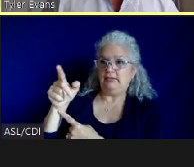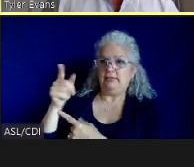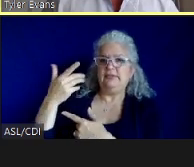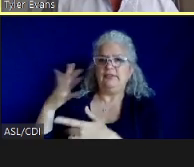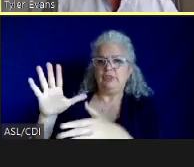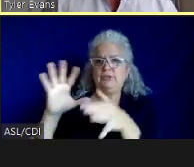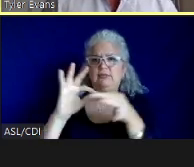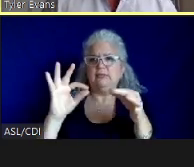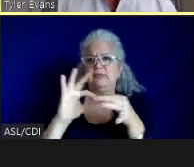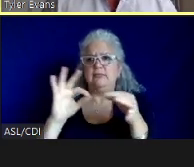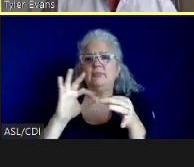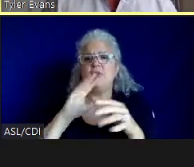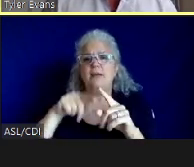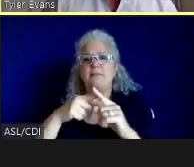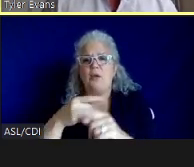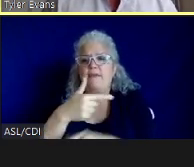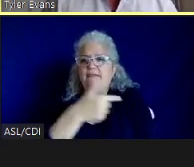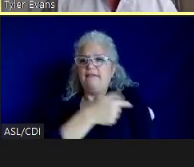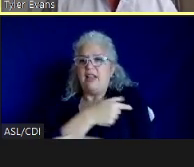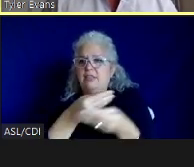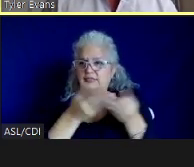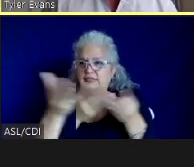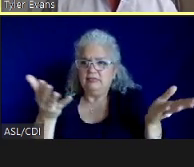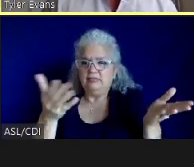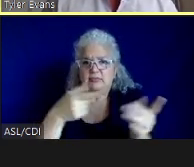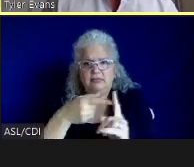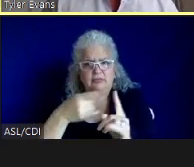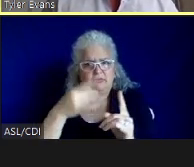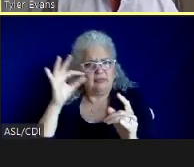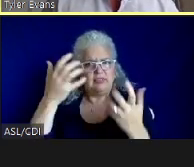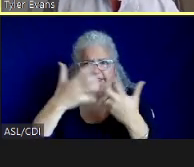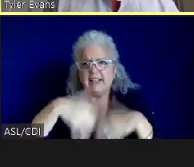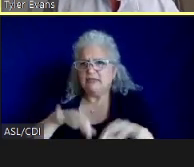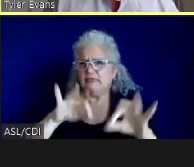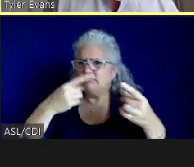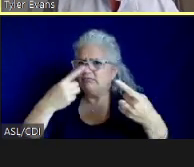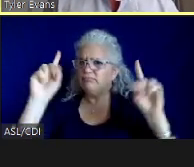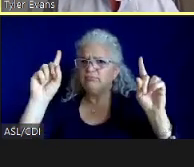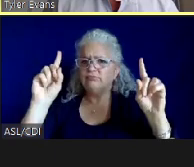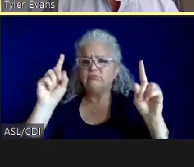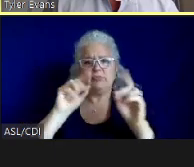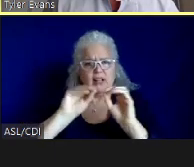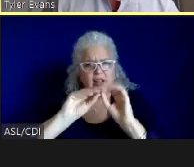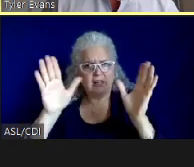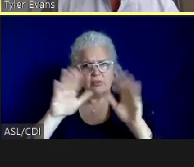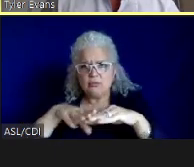ingredients of our thinking in the vaccine branch. Next slide.